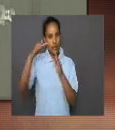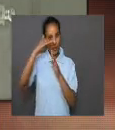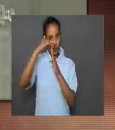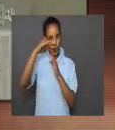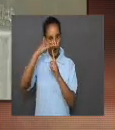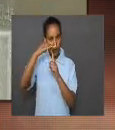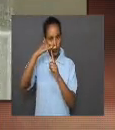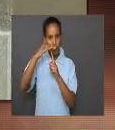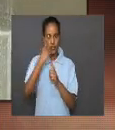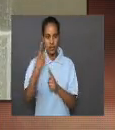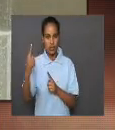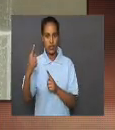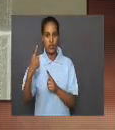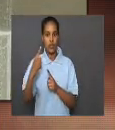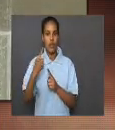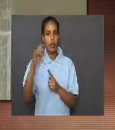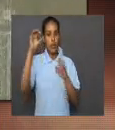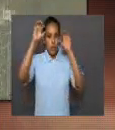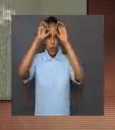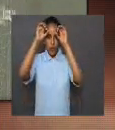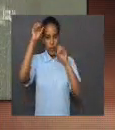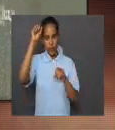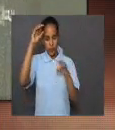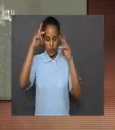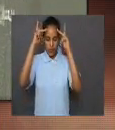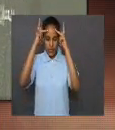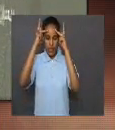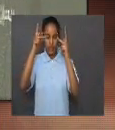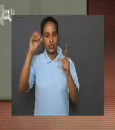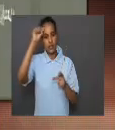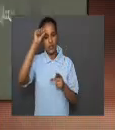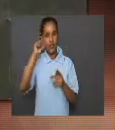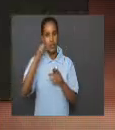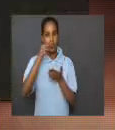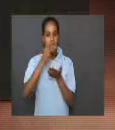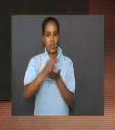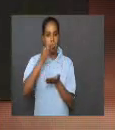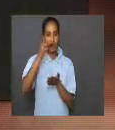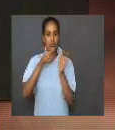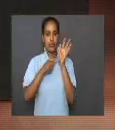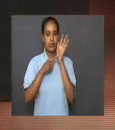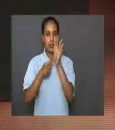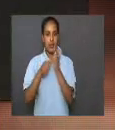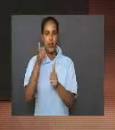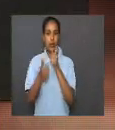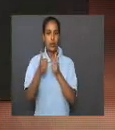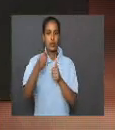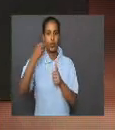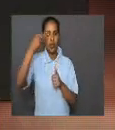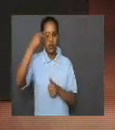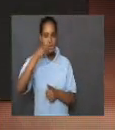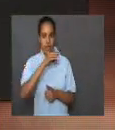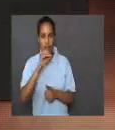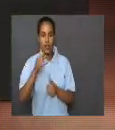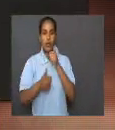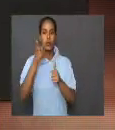each tube. Professor Spectacle gathers each in a test tube to show you which is hydrogen